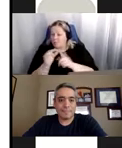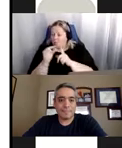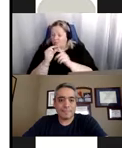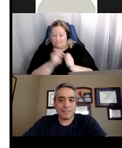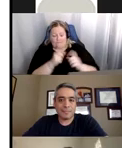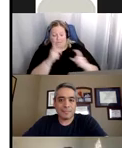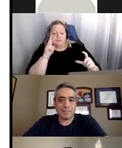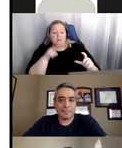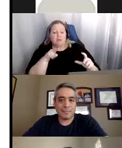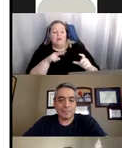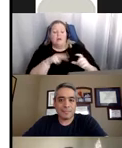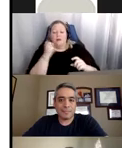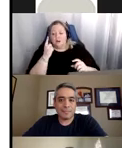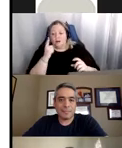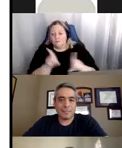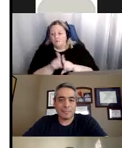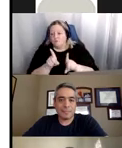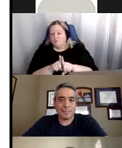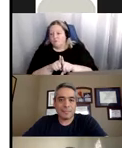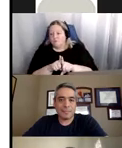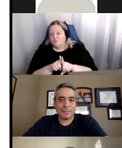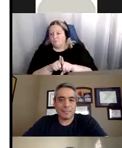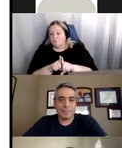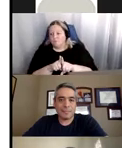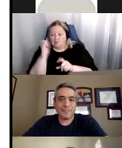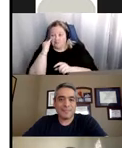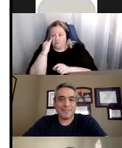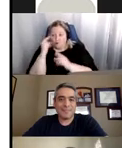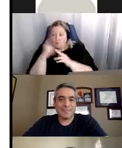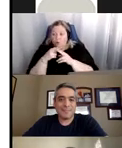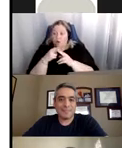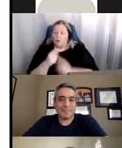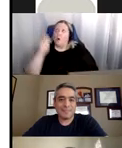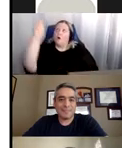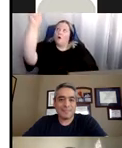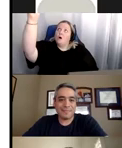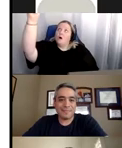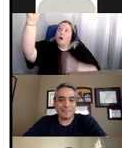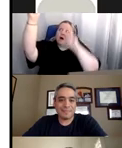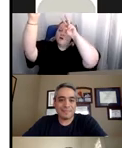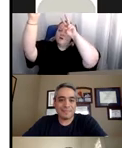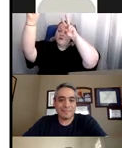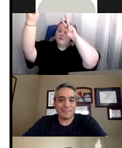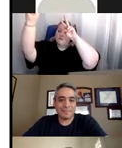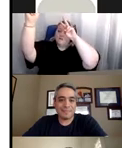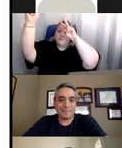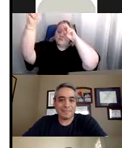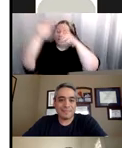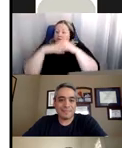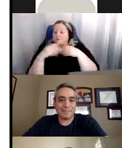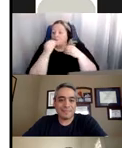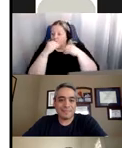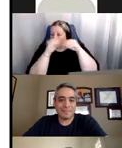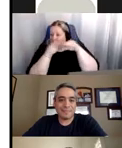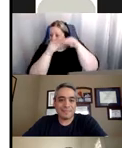that they can read it. But you can also hold this up, like if you're short and you can hold it up and reach to the top of the grocery store